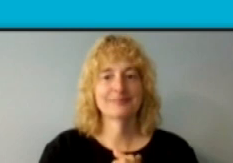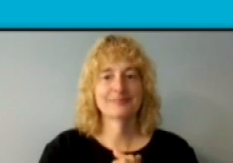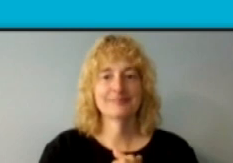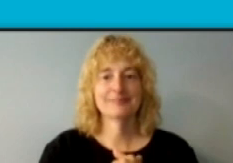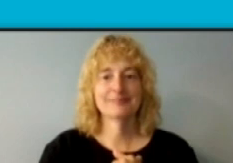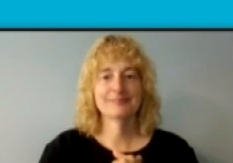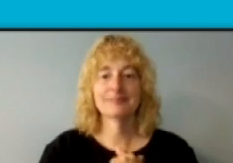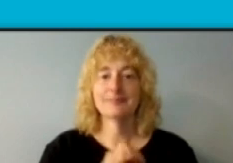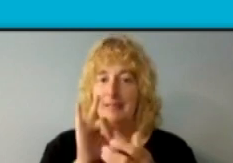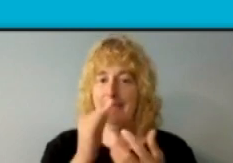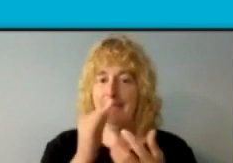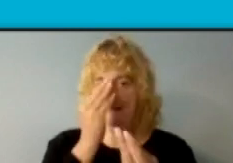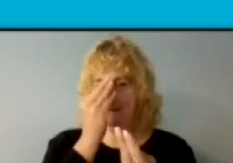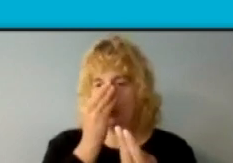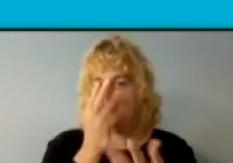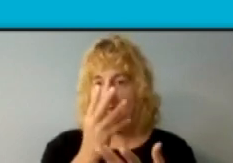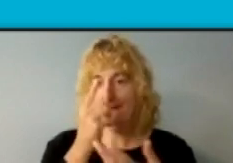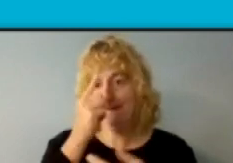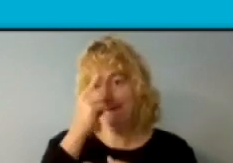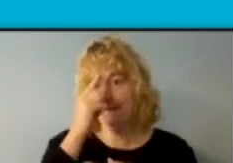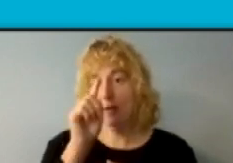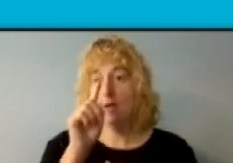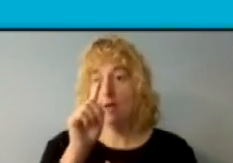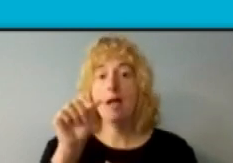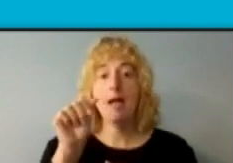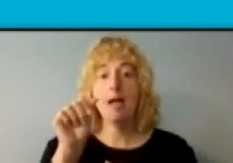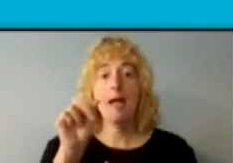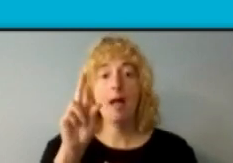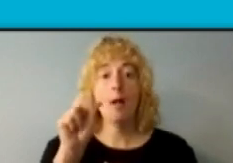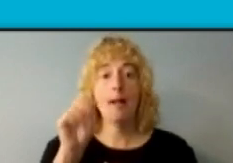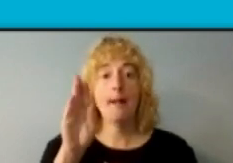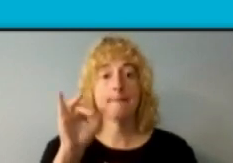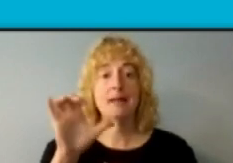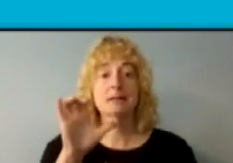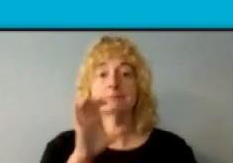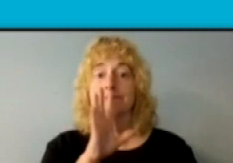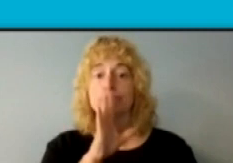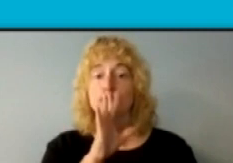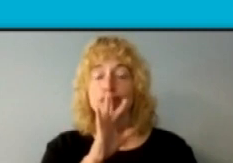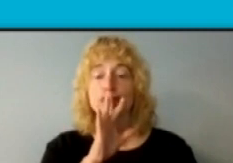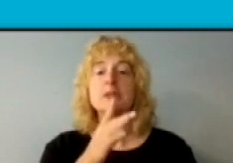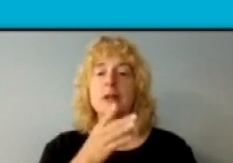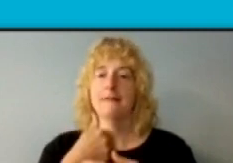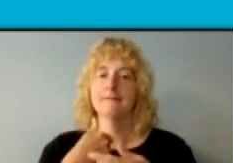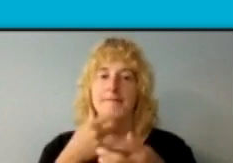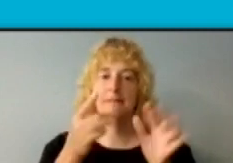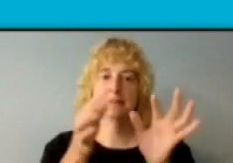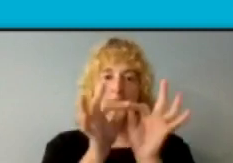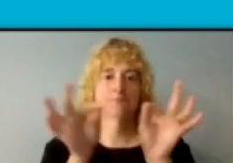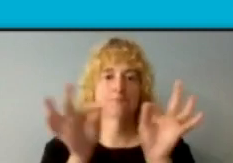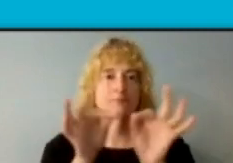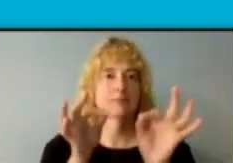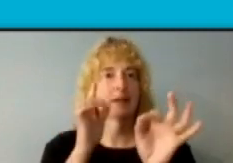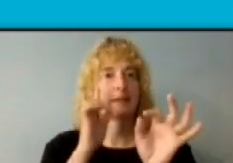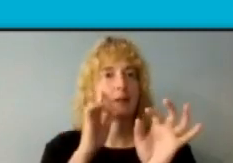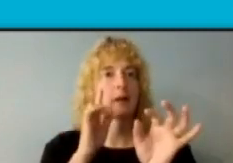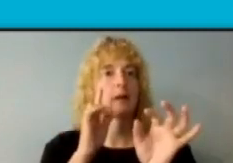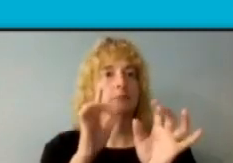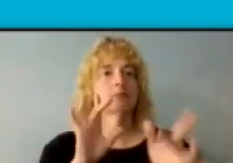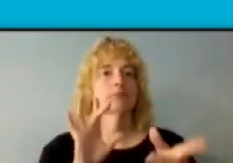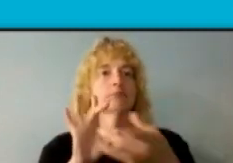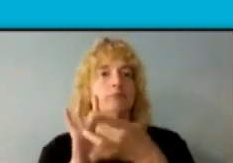And the information for Arabic speakers is on the screen. So if you need to tune in for